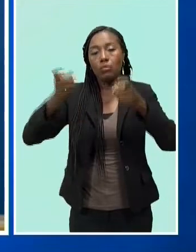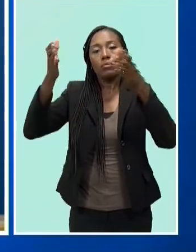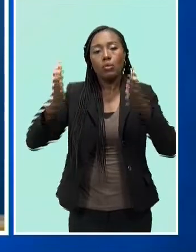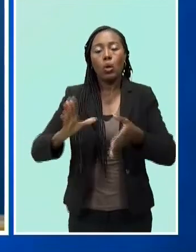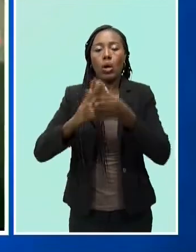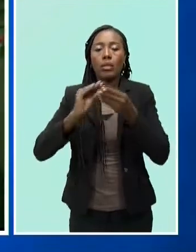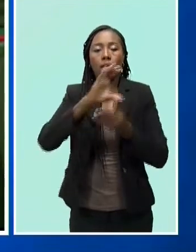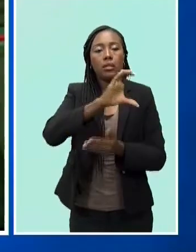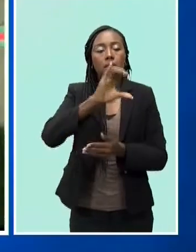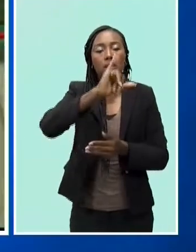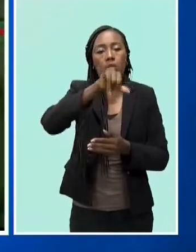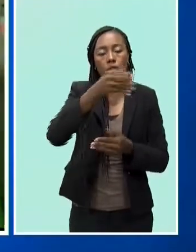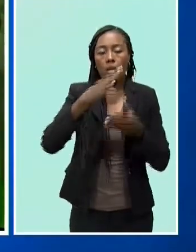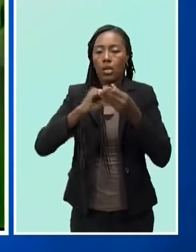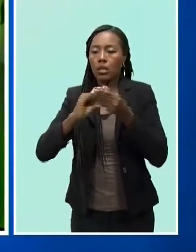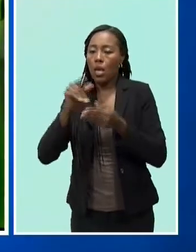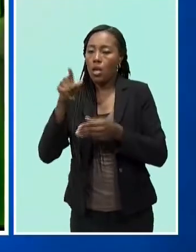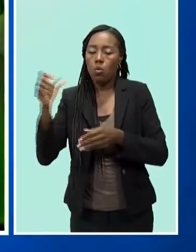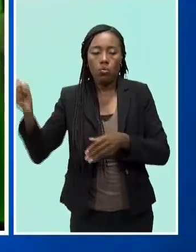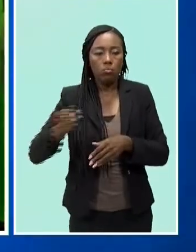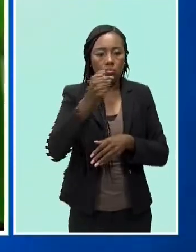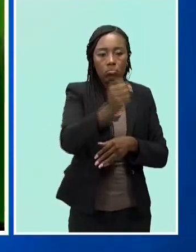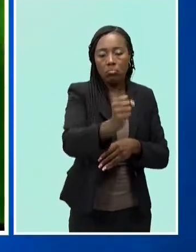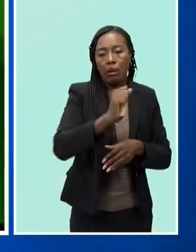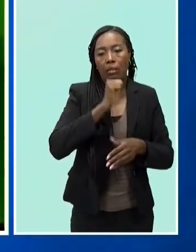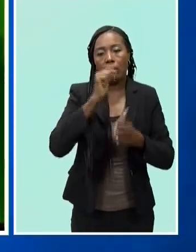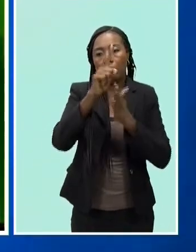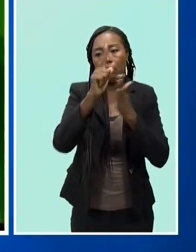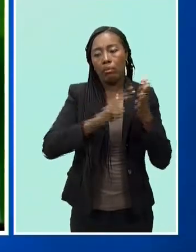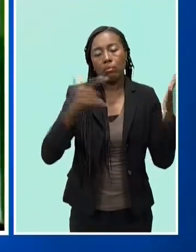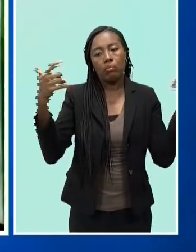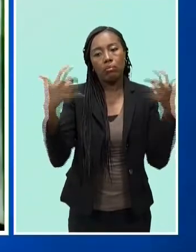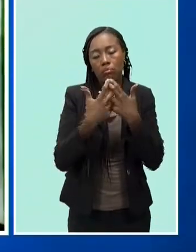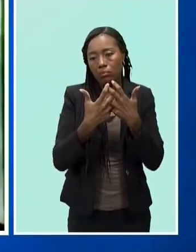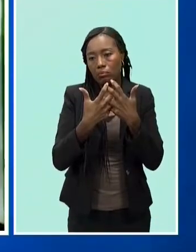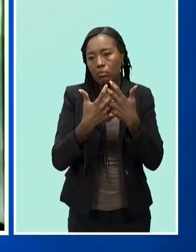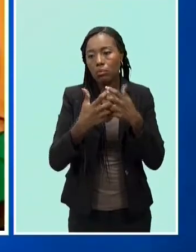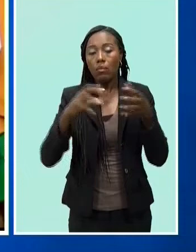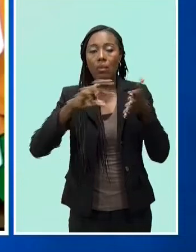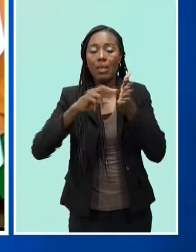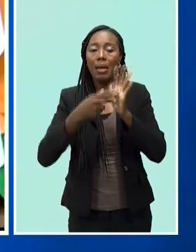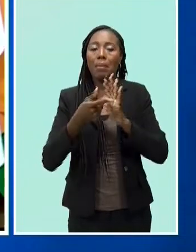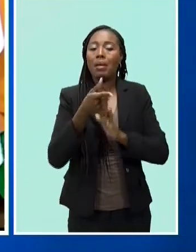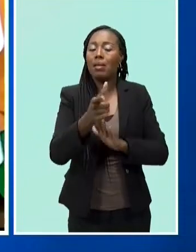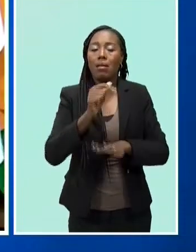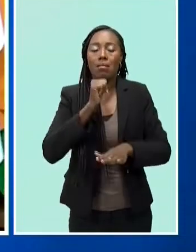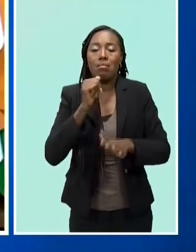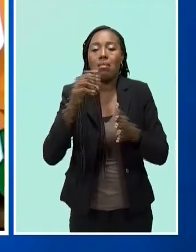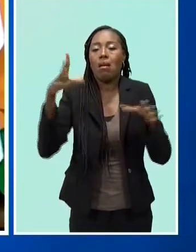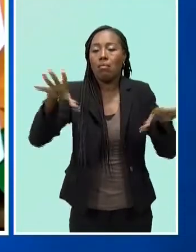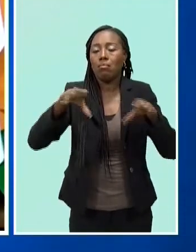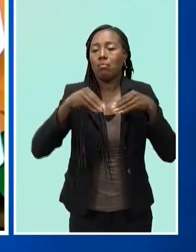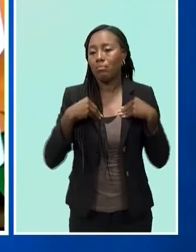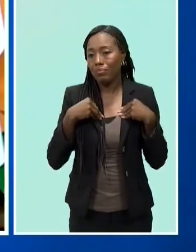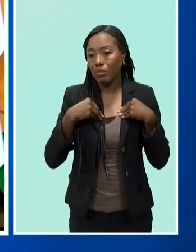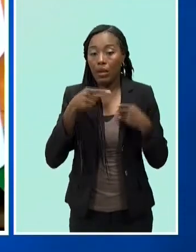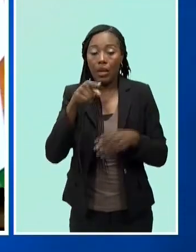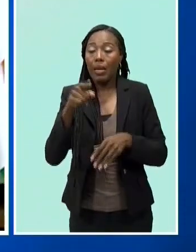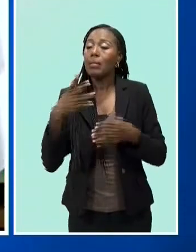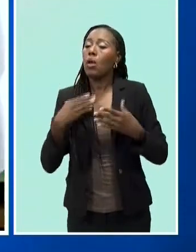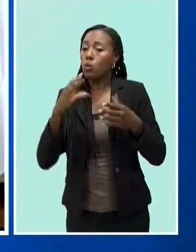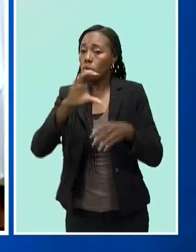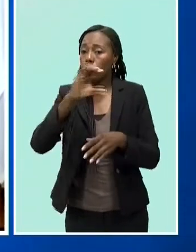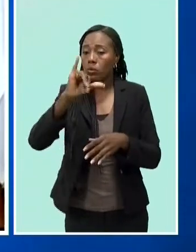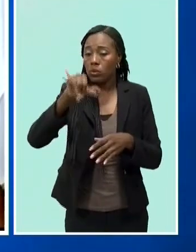that his appointment was flawed and thereby unconstitutional. The government reiterates its acceptance of the CCJ